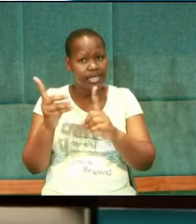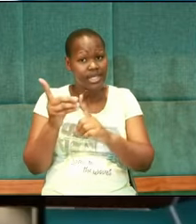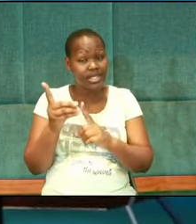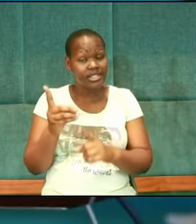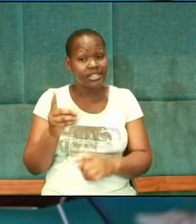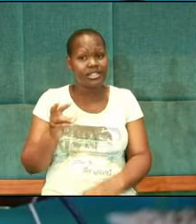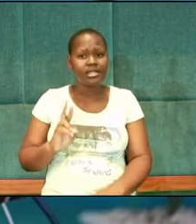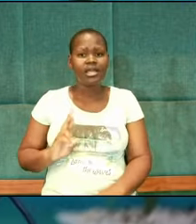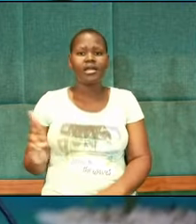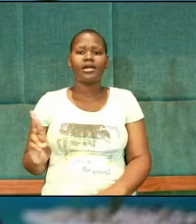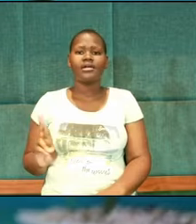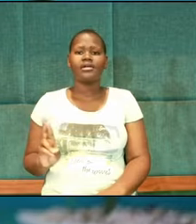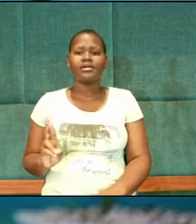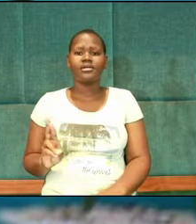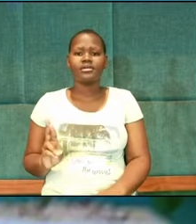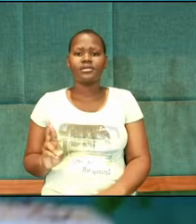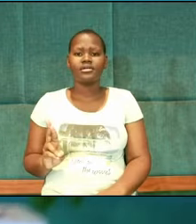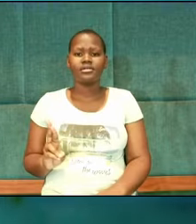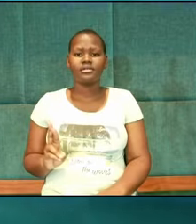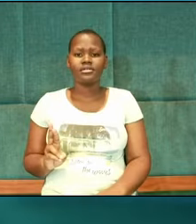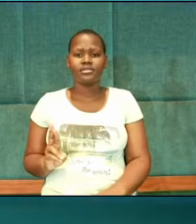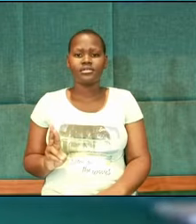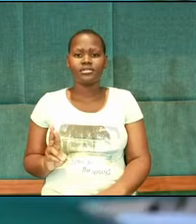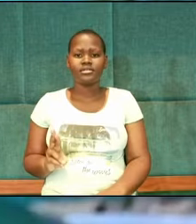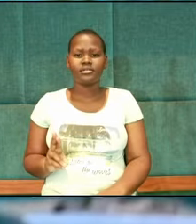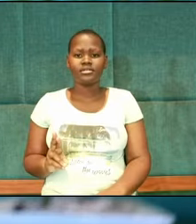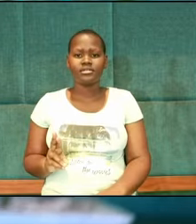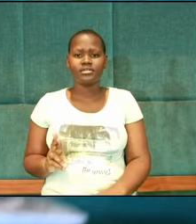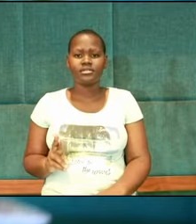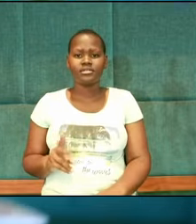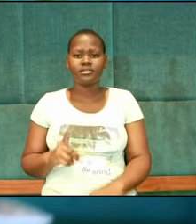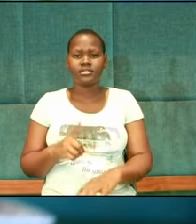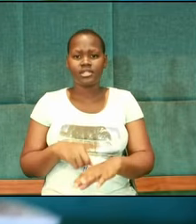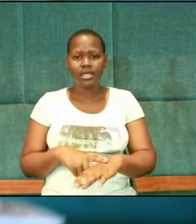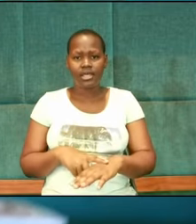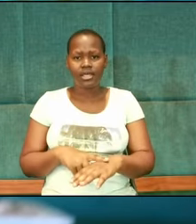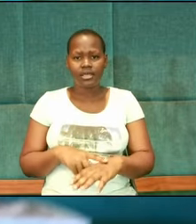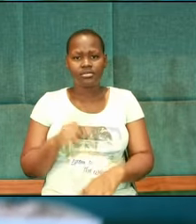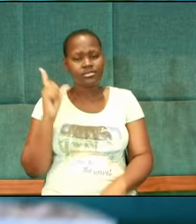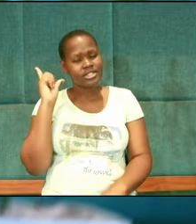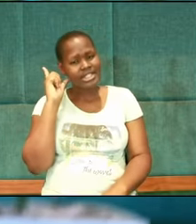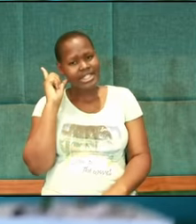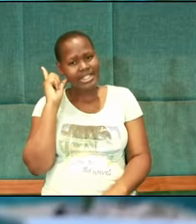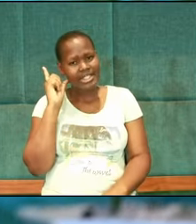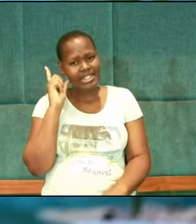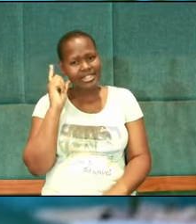And she's melting. But when you come home, you only come to sleep and snore.